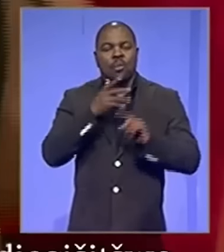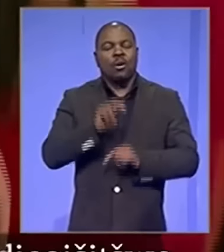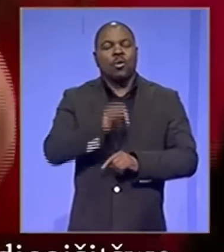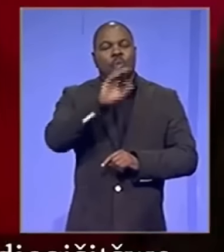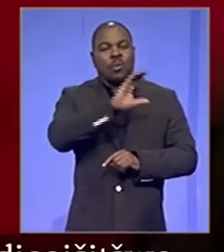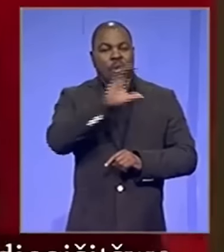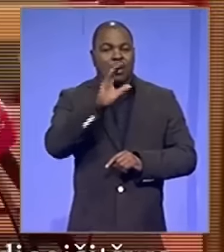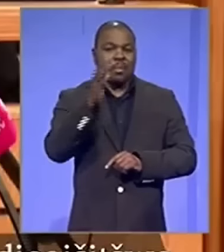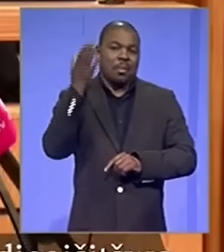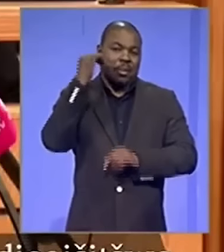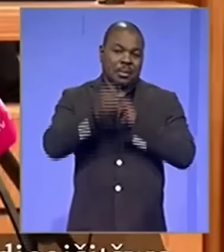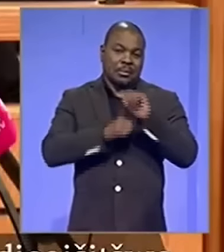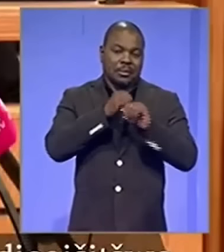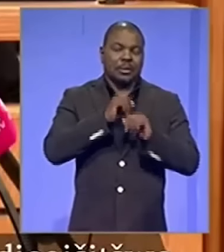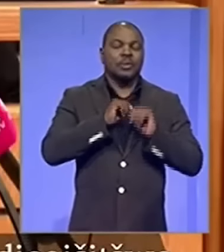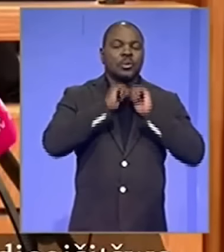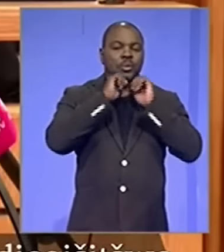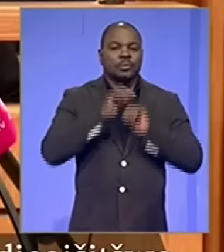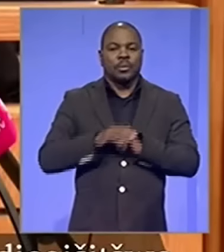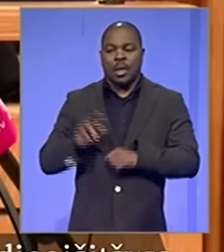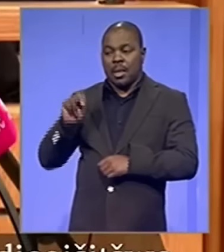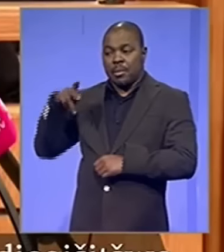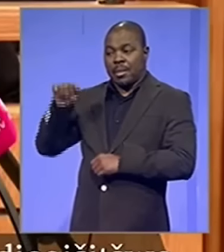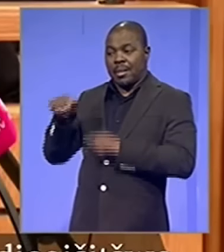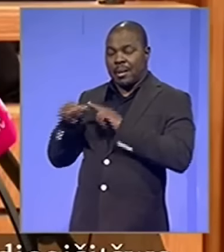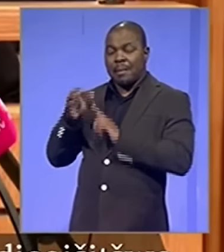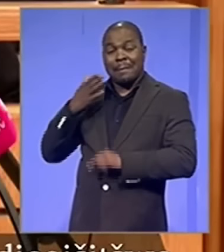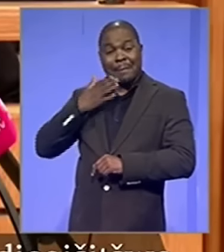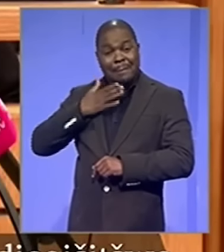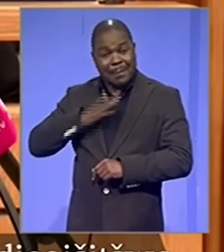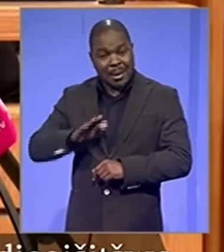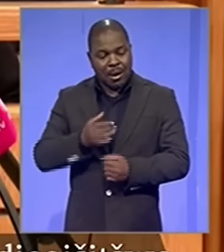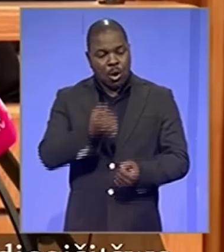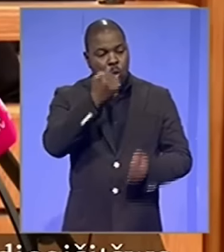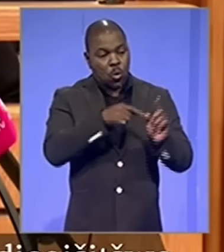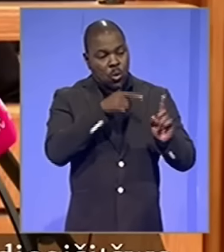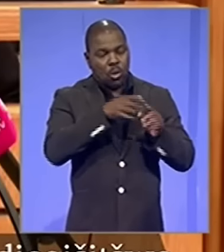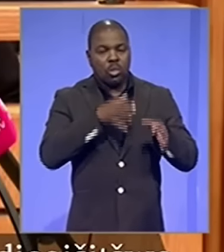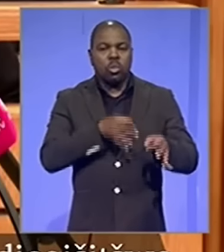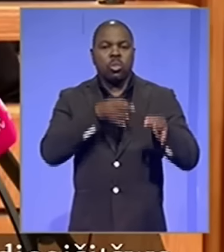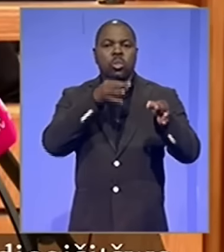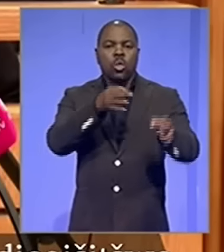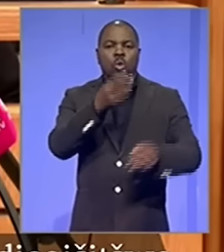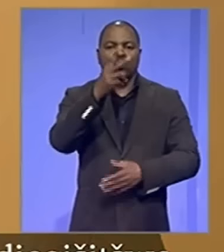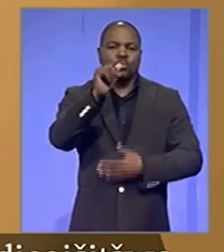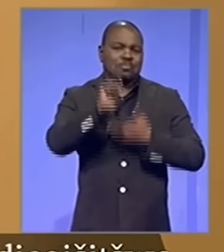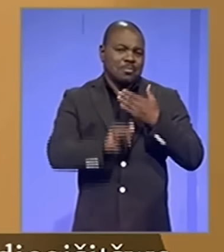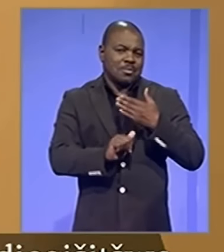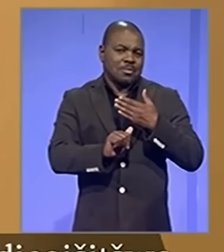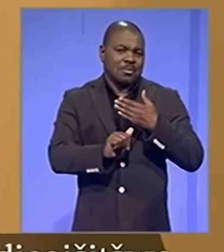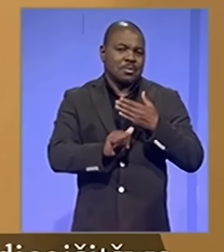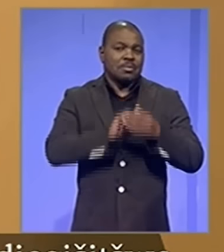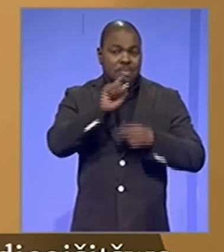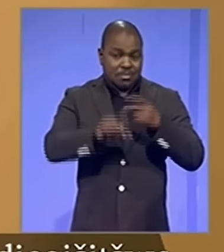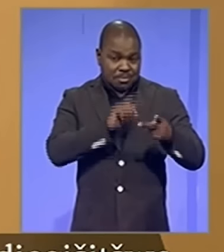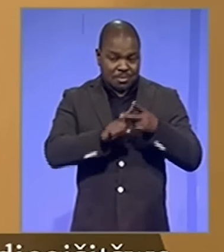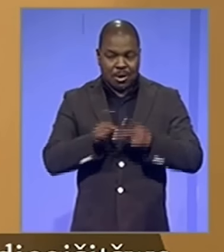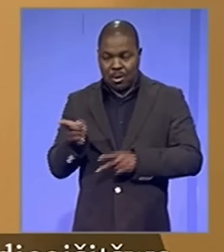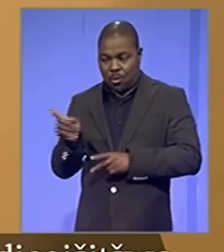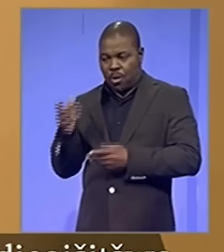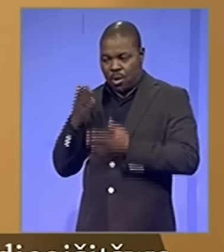Phukwi ngogola. Babosekisi ba ne ba lopa gore kgetsi eno e busediwe morago ka kgwedi tse pedi go letla gore ba kgone